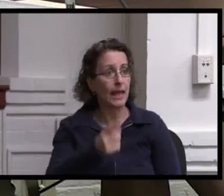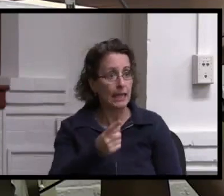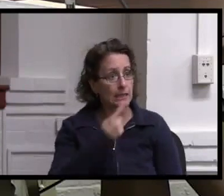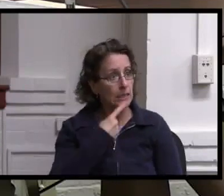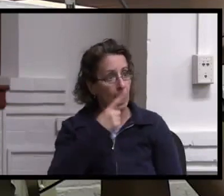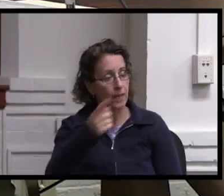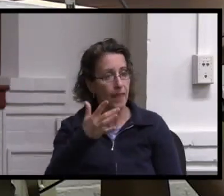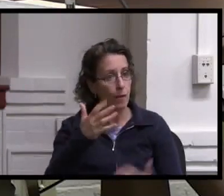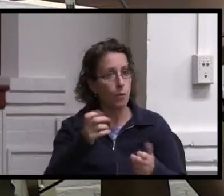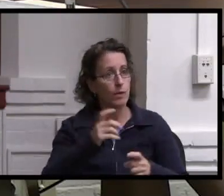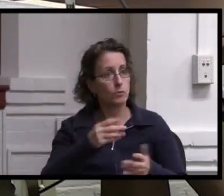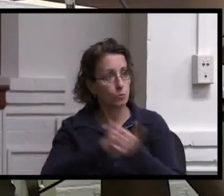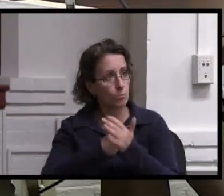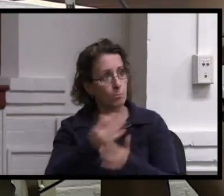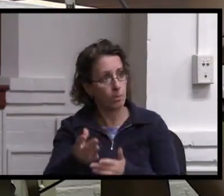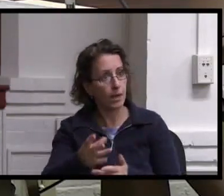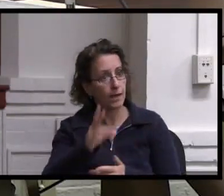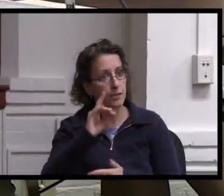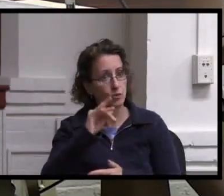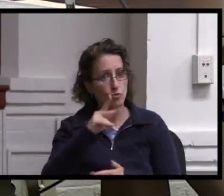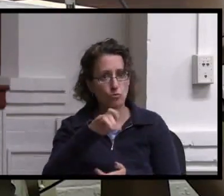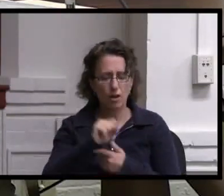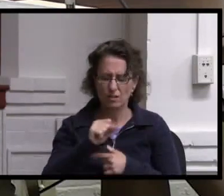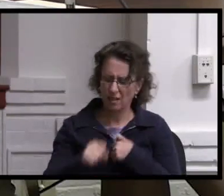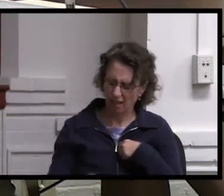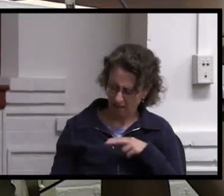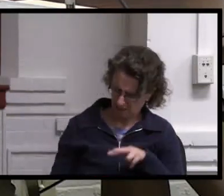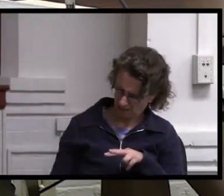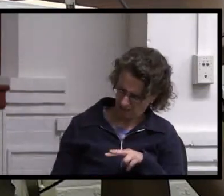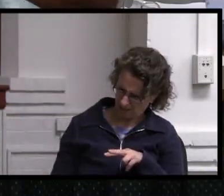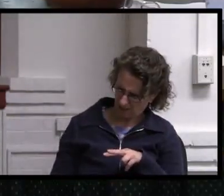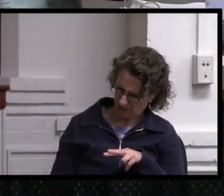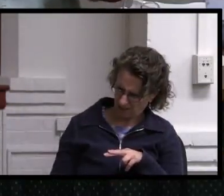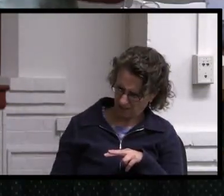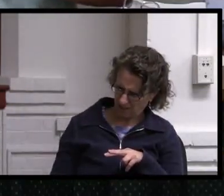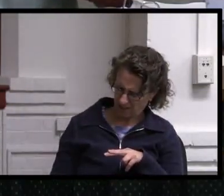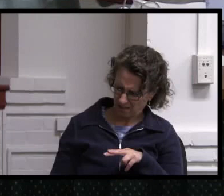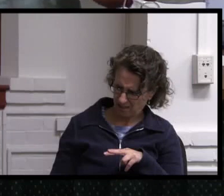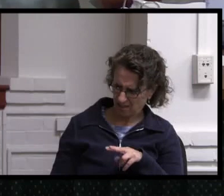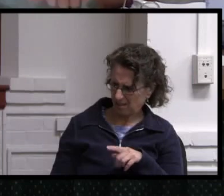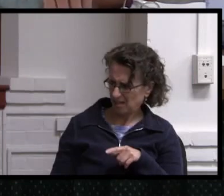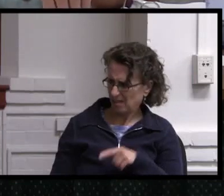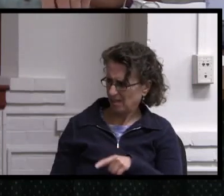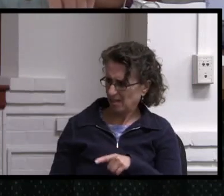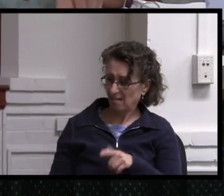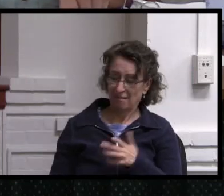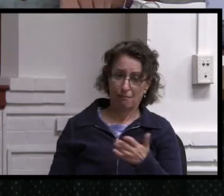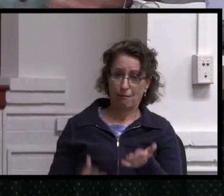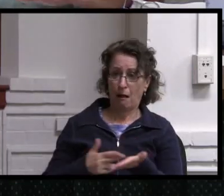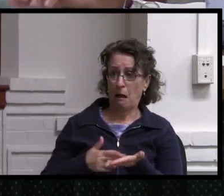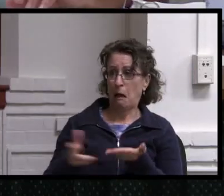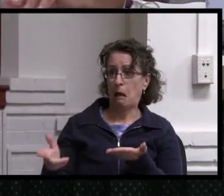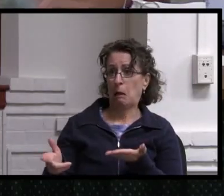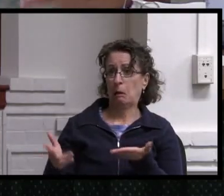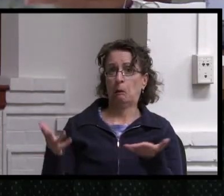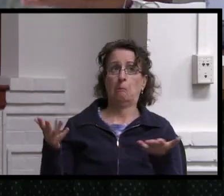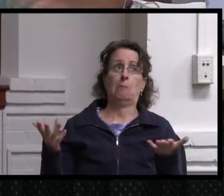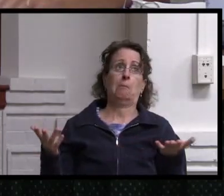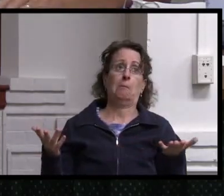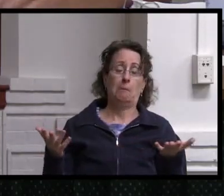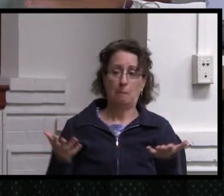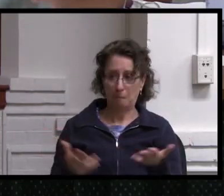drugs. Yeah, I know. I saw that in your list of things, and I went, you know, that's great that whoever that person was, it was that forthcoming.